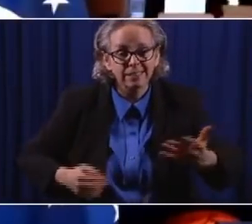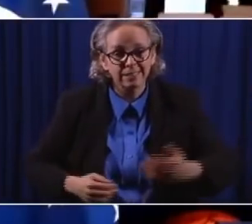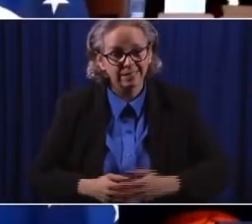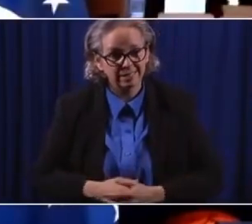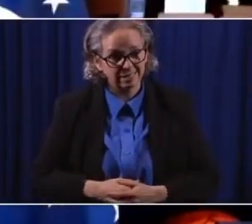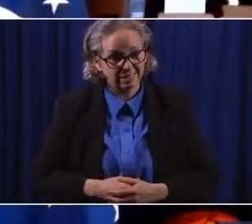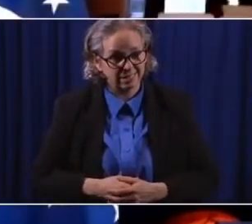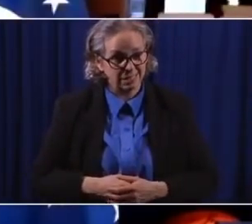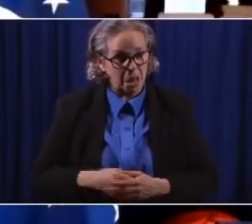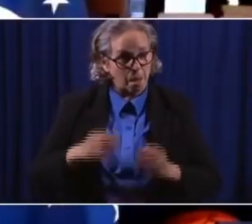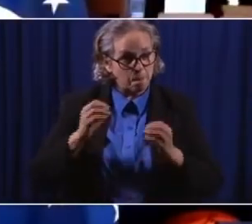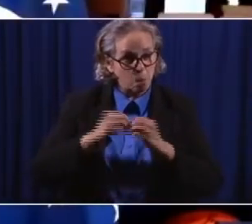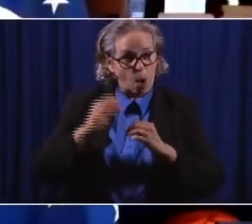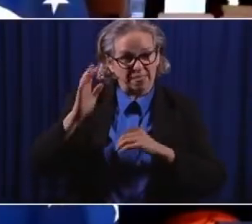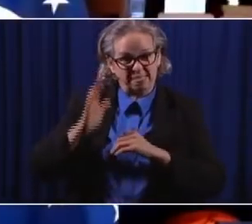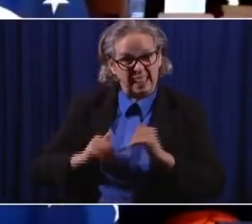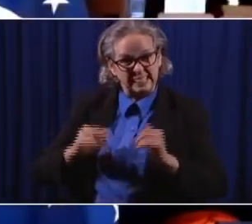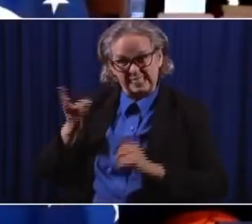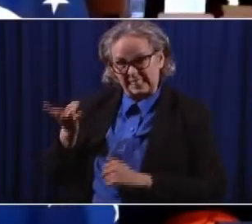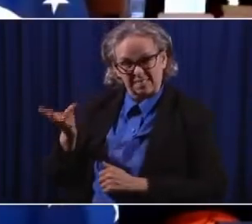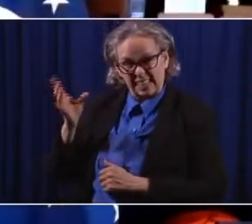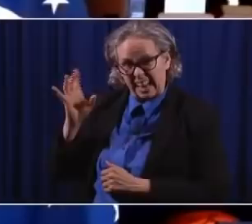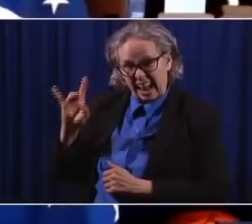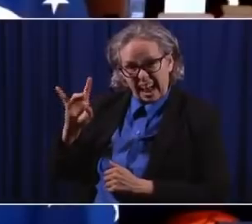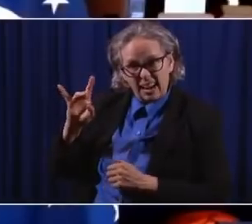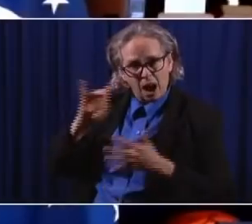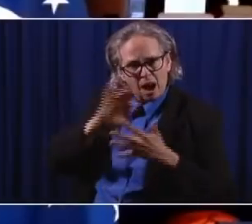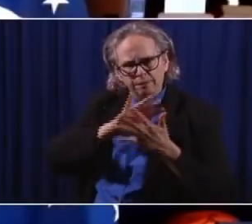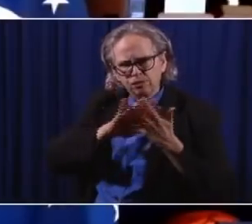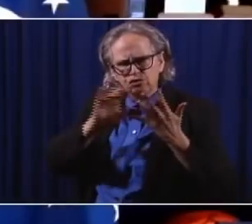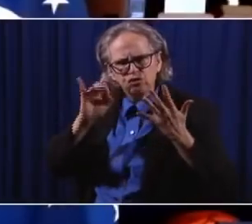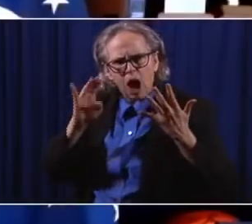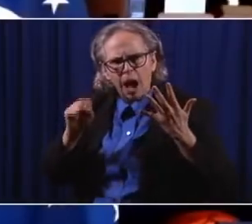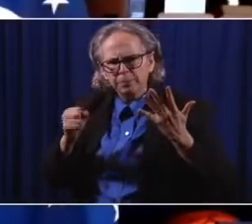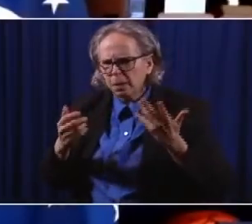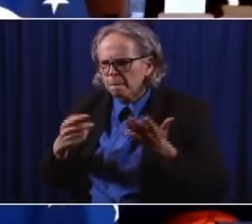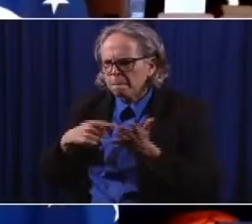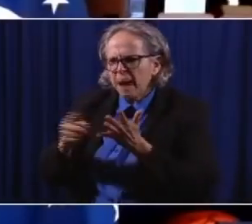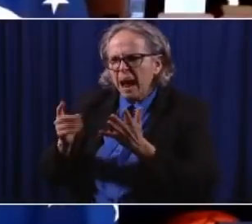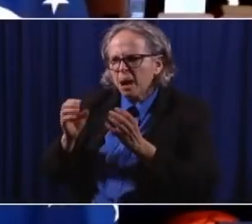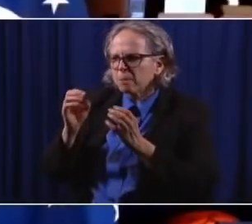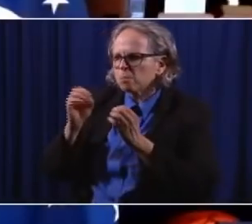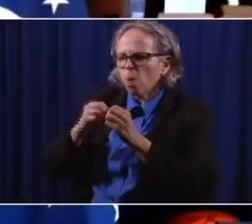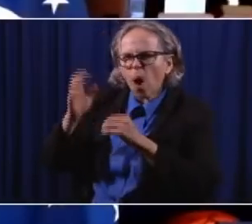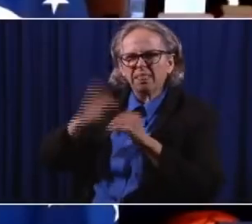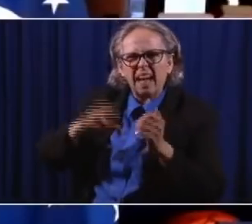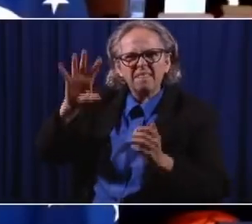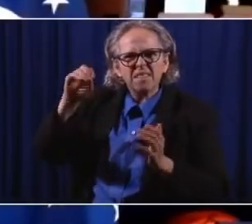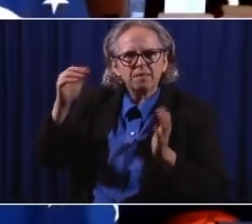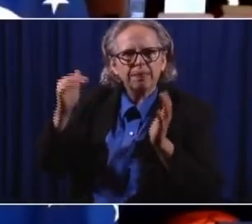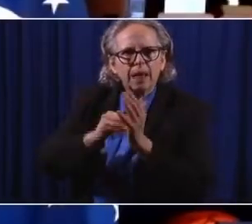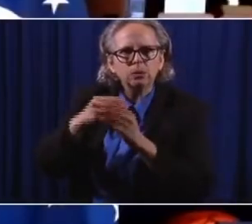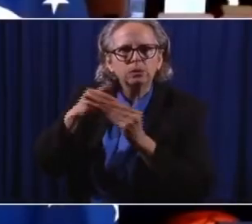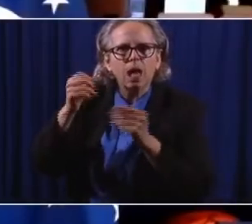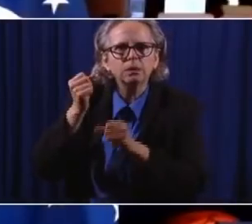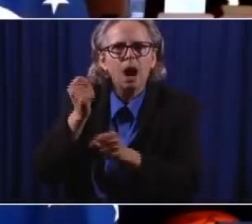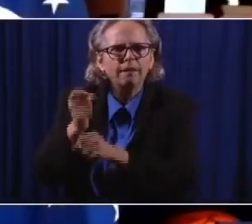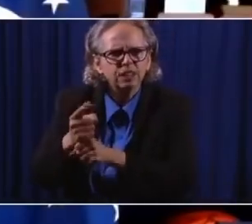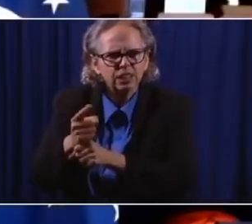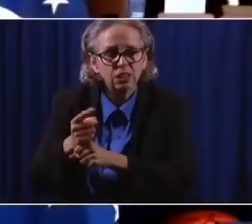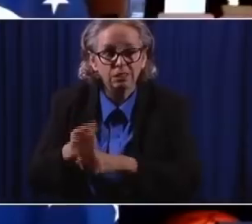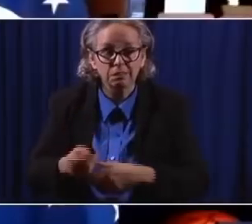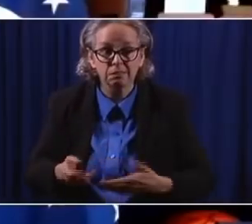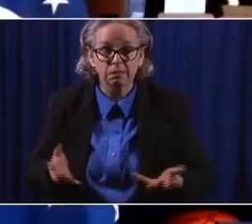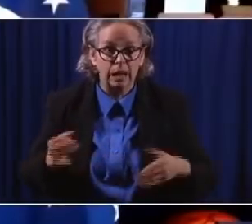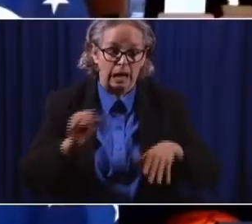than 78,000 jobs pay $50,000 a year or more. There are also internships. I like to highlight this because I know people are